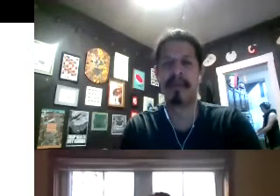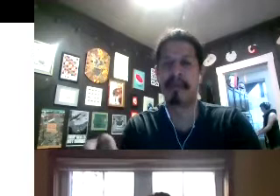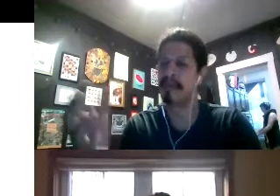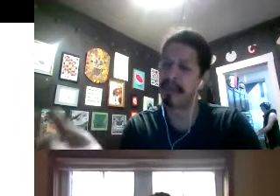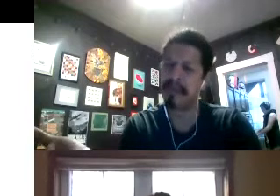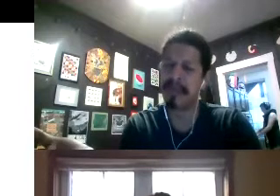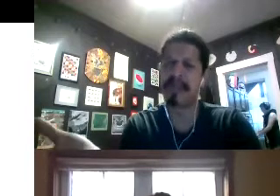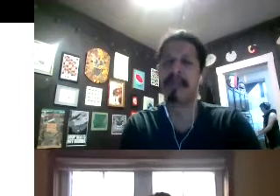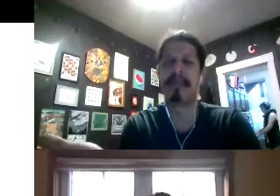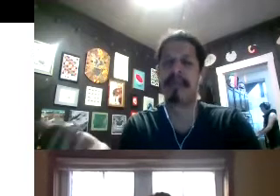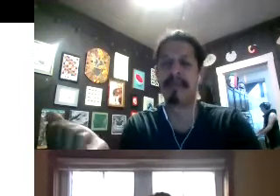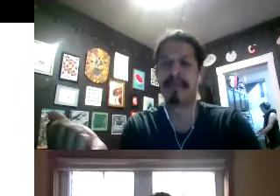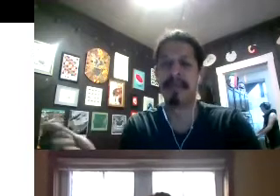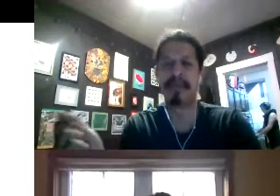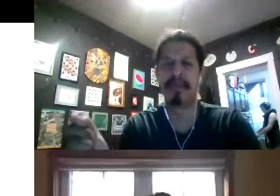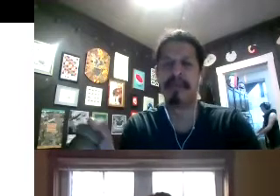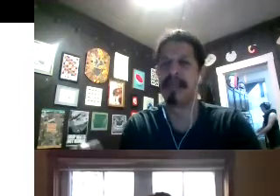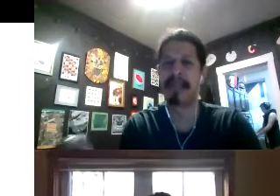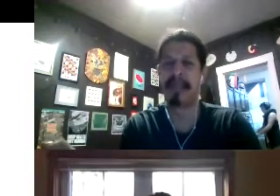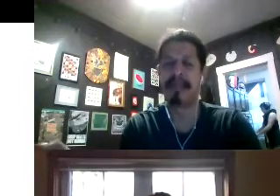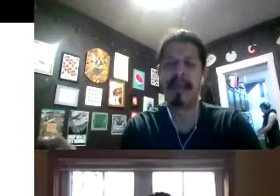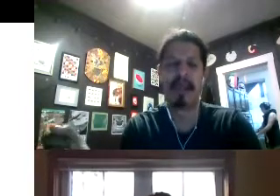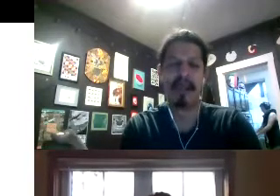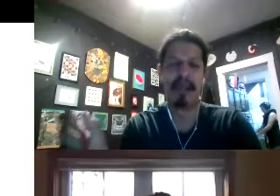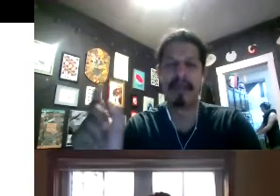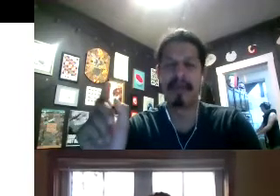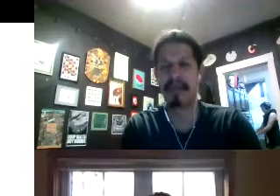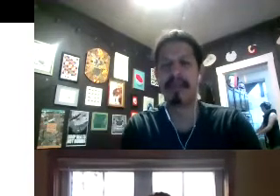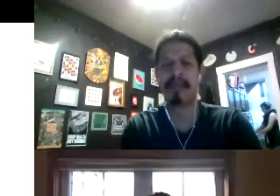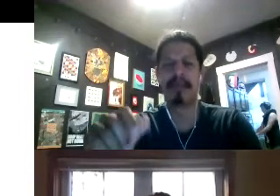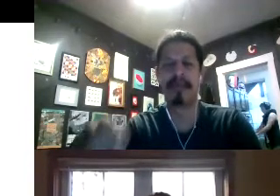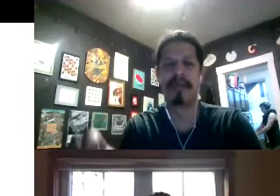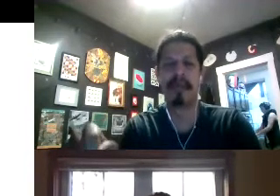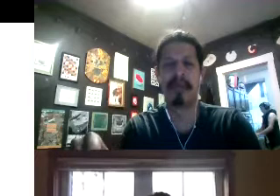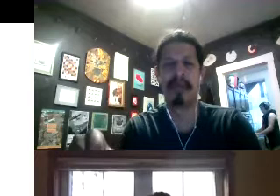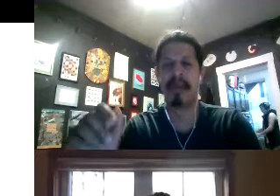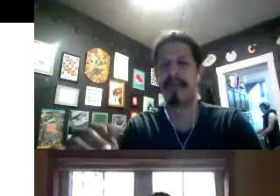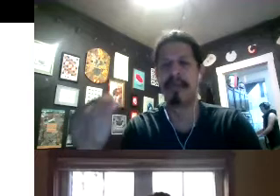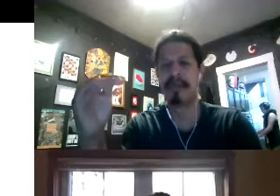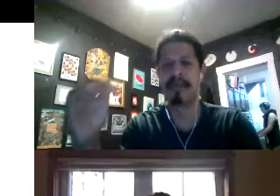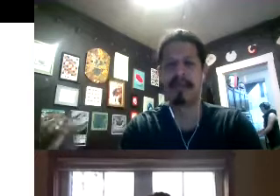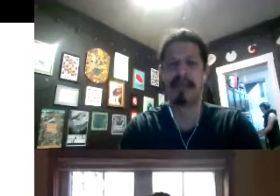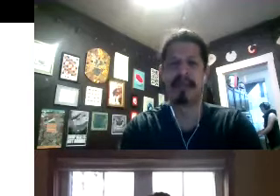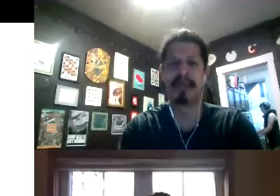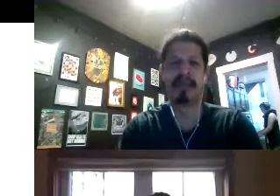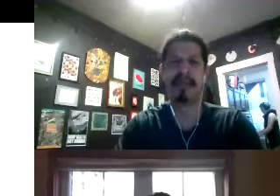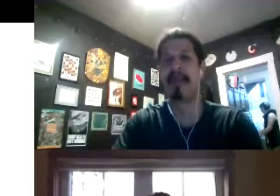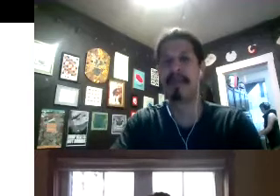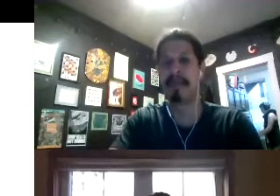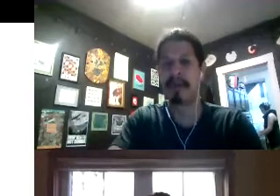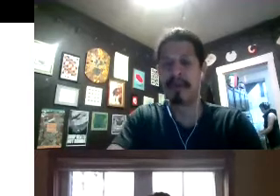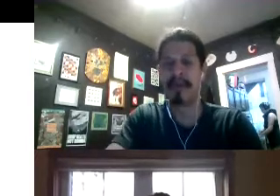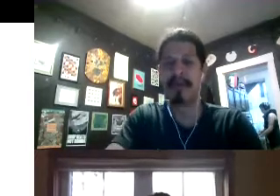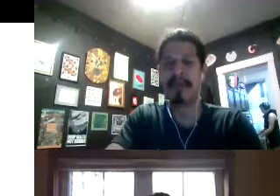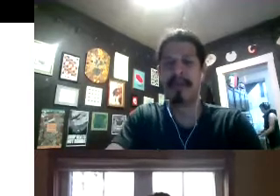at the bottom, hopefully it's at the bottom of your screen, called raise hand. And if you click on this option, I'll be able to see your name on top, and I'll be